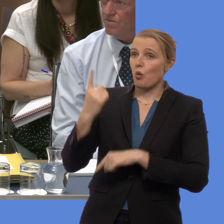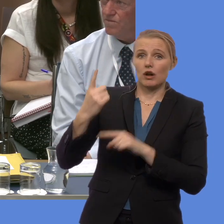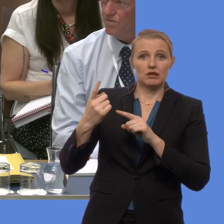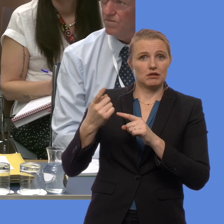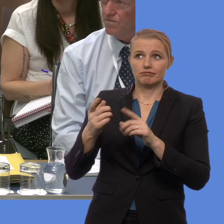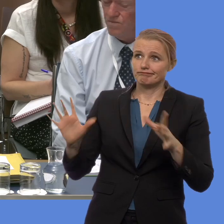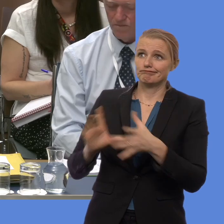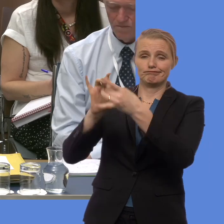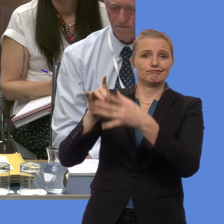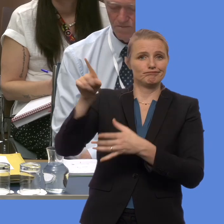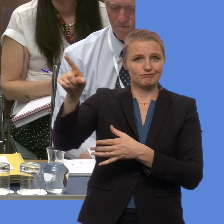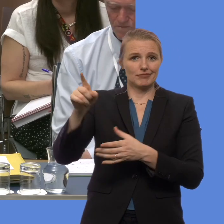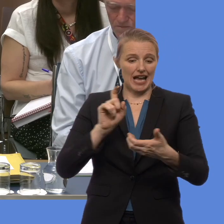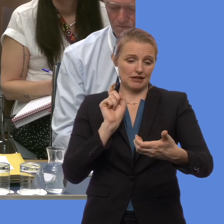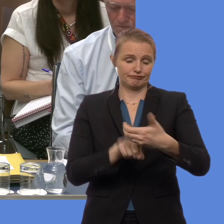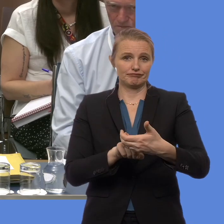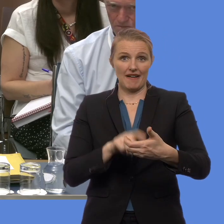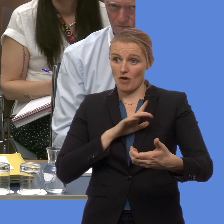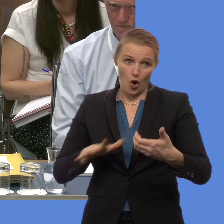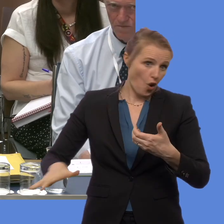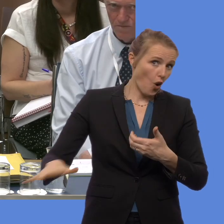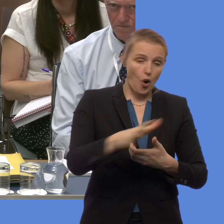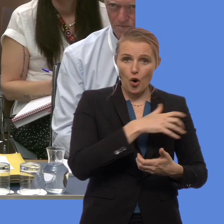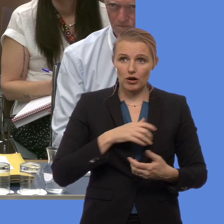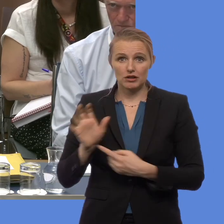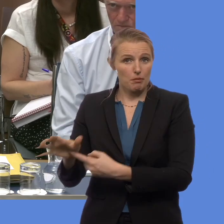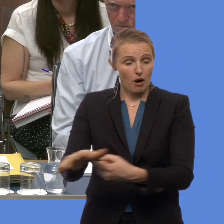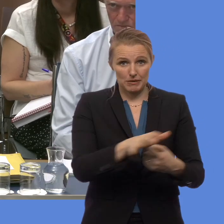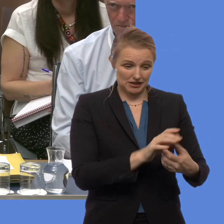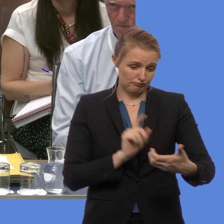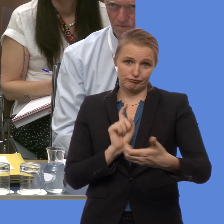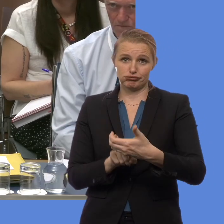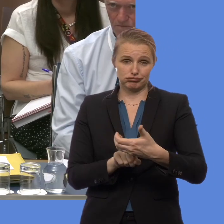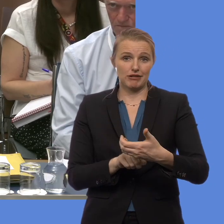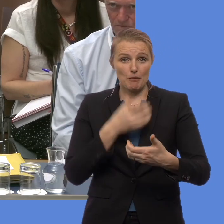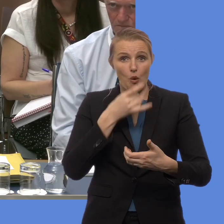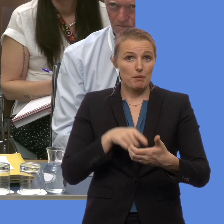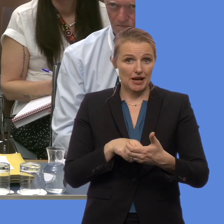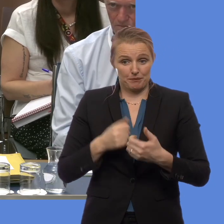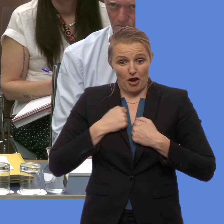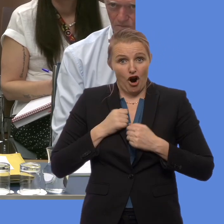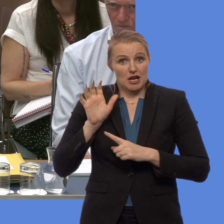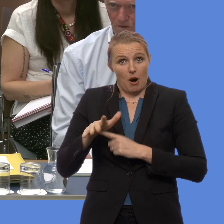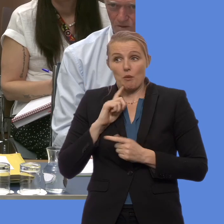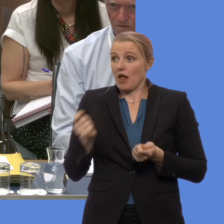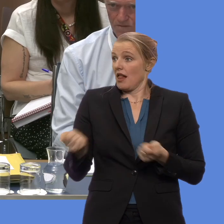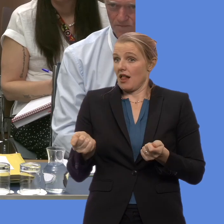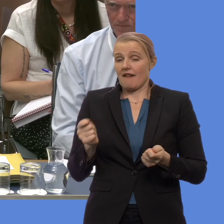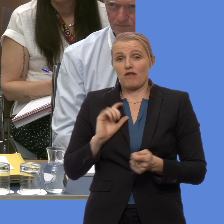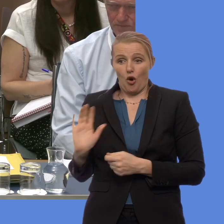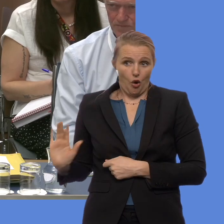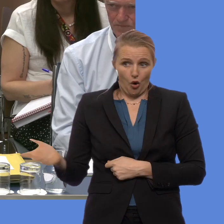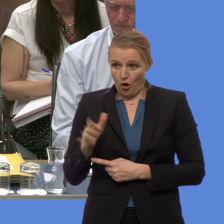facility and manage peaks and troughs. I do think quite a lot of it will be centralised within our department. One of the main calls on the translation hub is